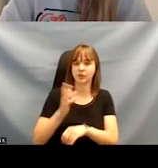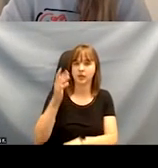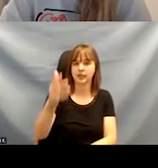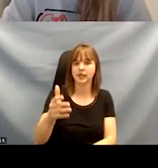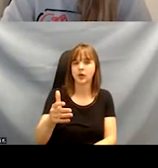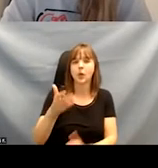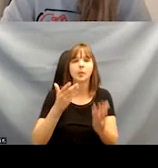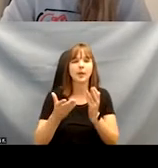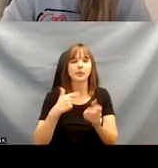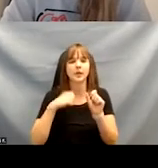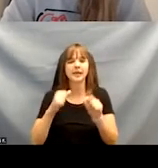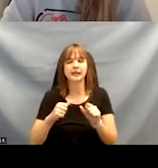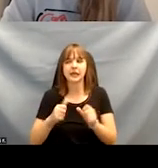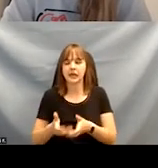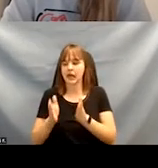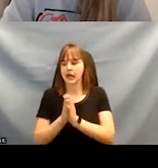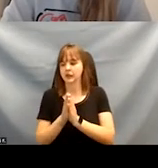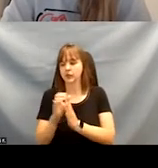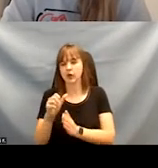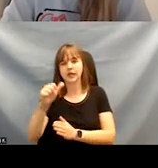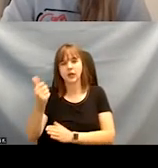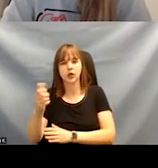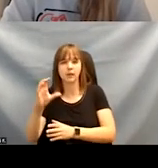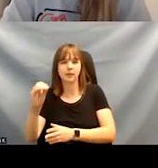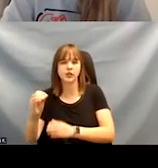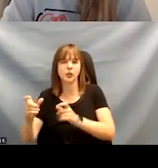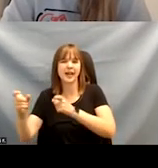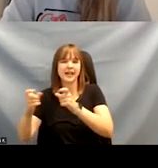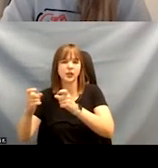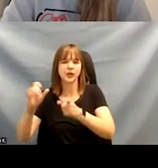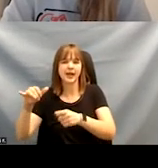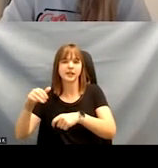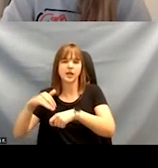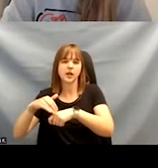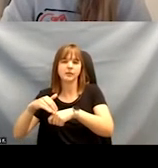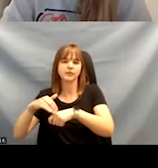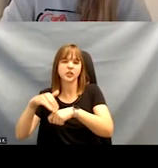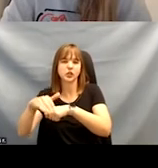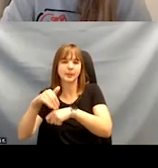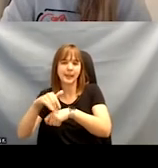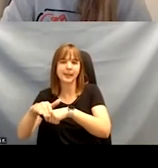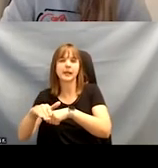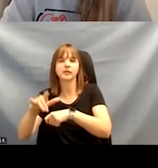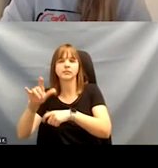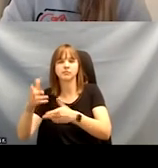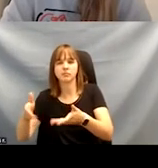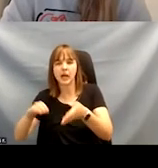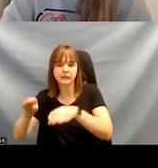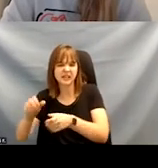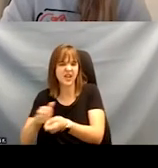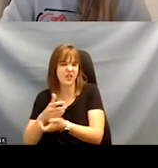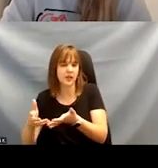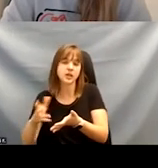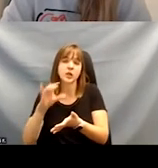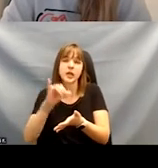of the shipping or any of the fulfillment, but we have a third party doing it. So yeah, ours was very intentional, just like Emma. It was just that it